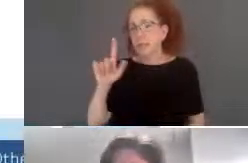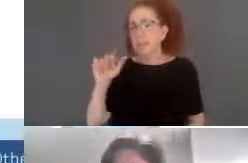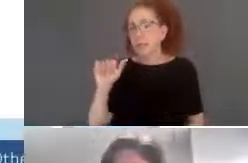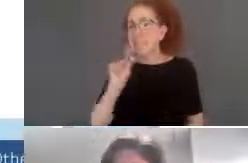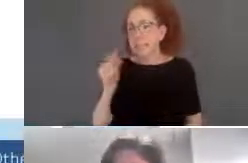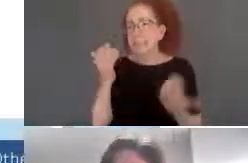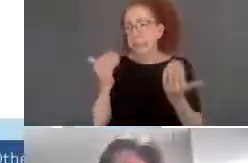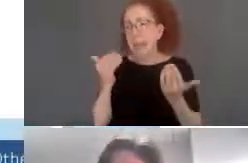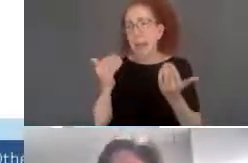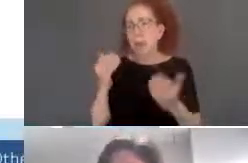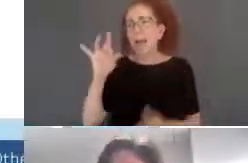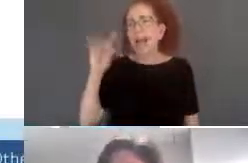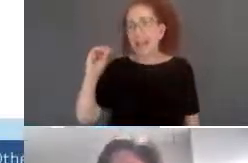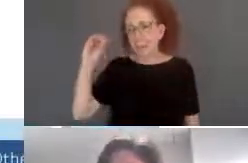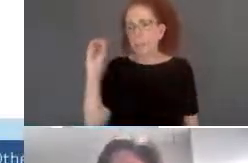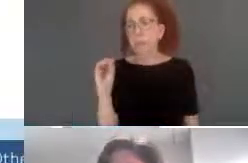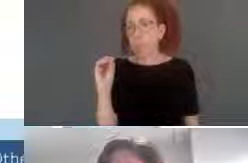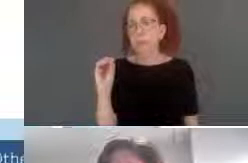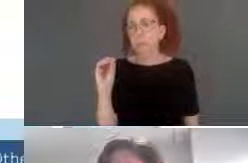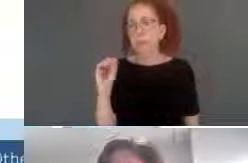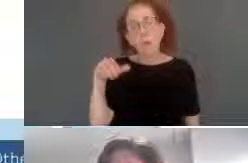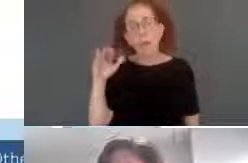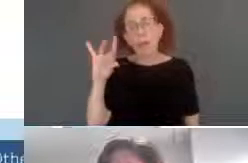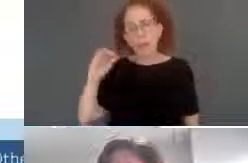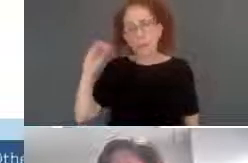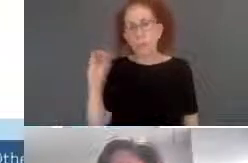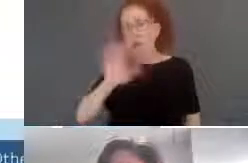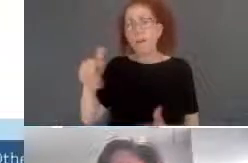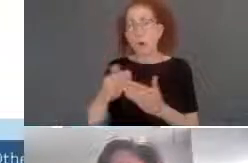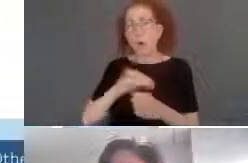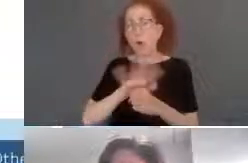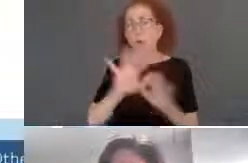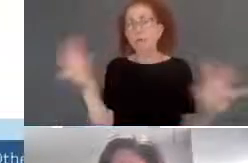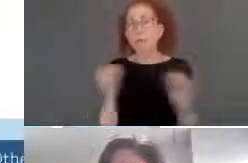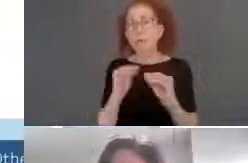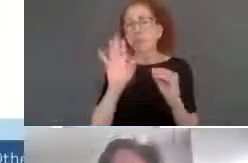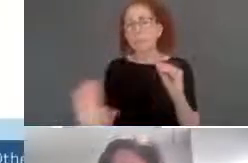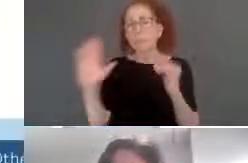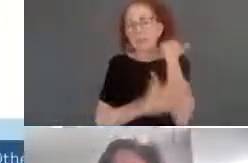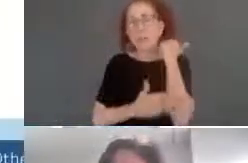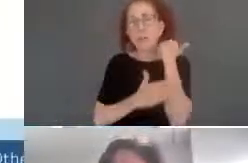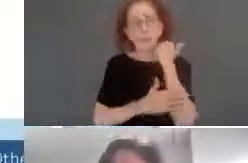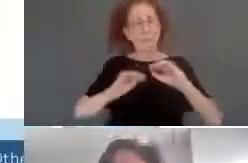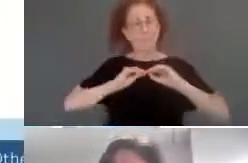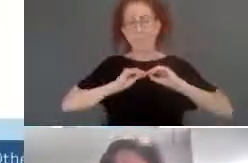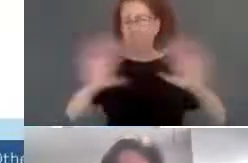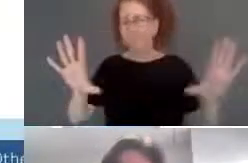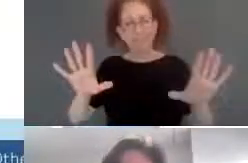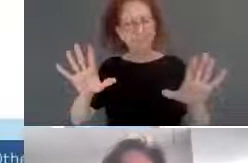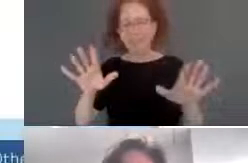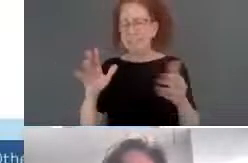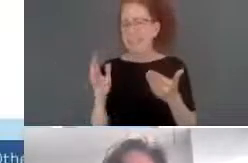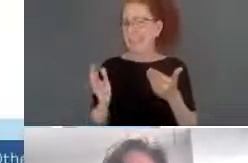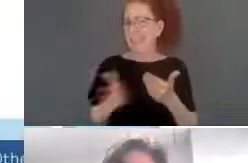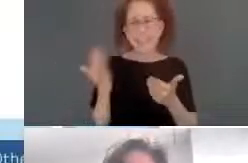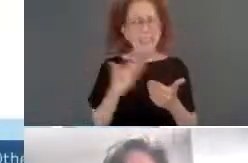now over 80% of all COVID nationwide. So it's really transmissible, and it's been